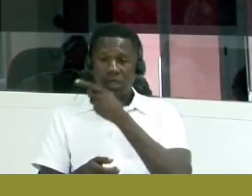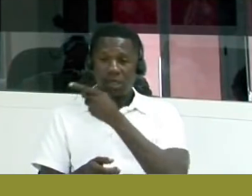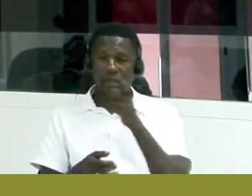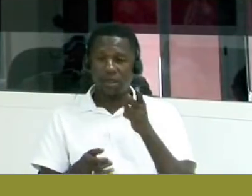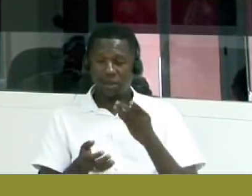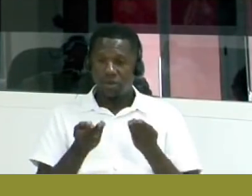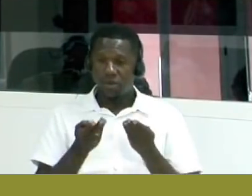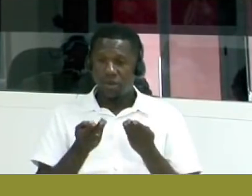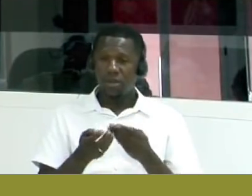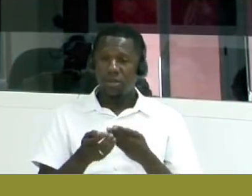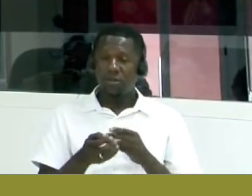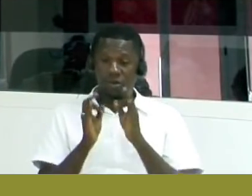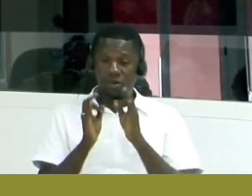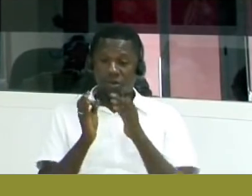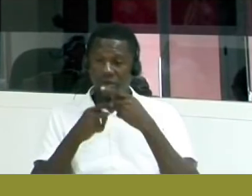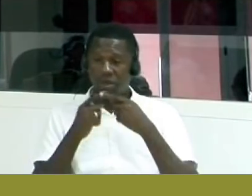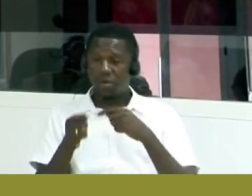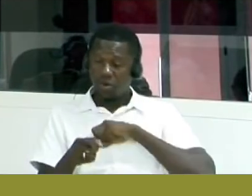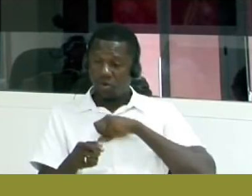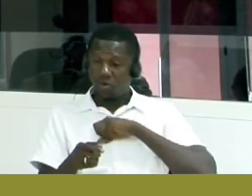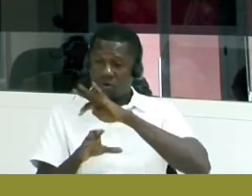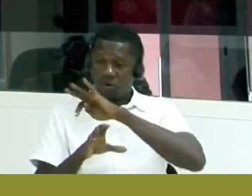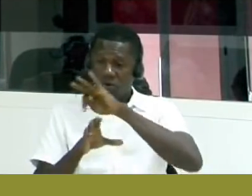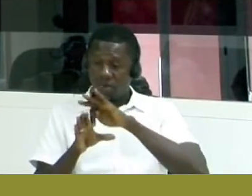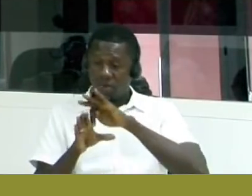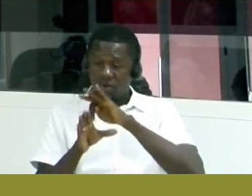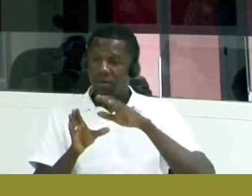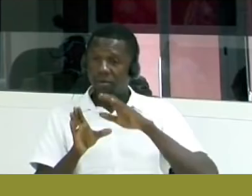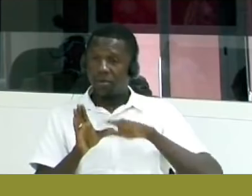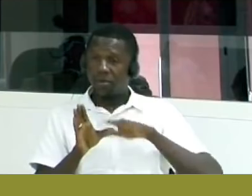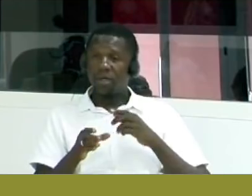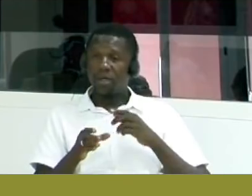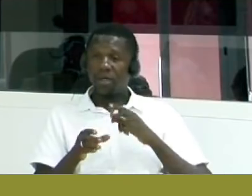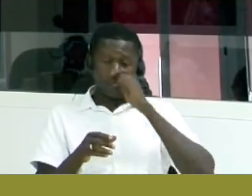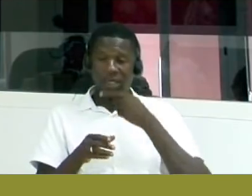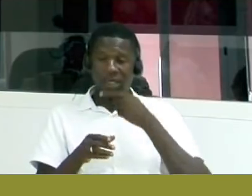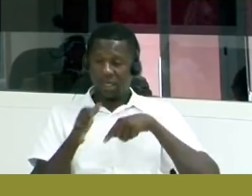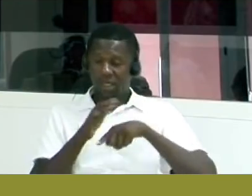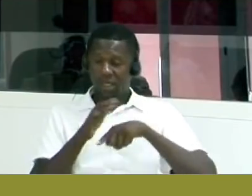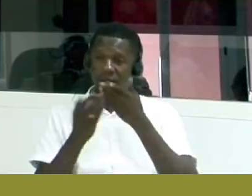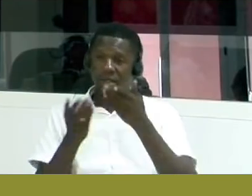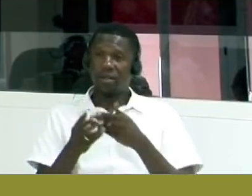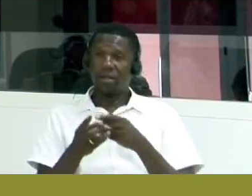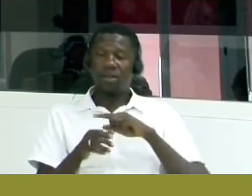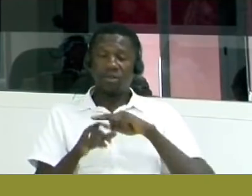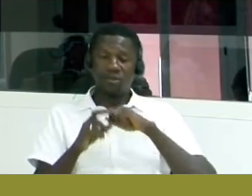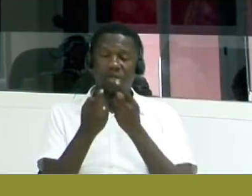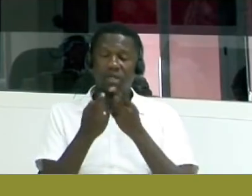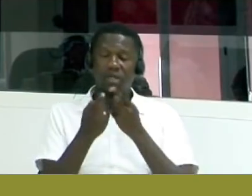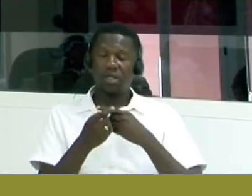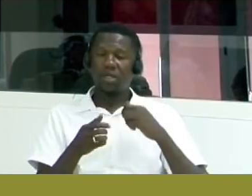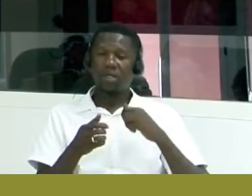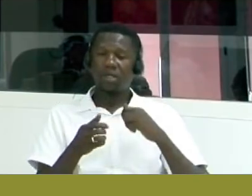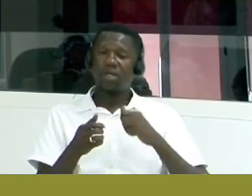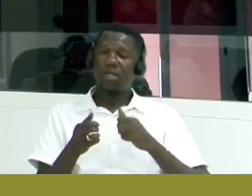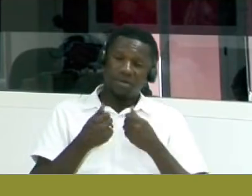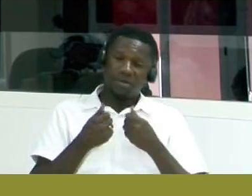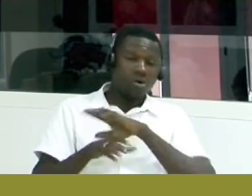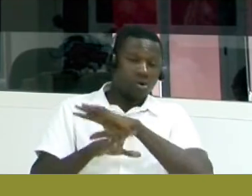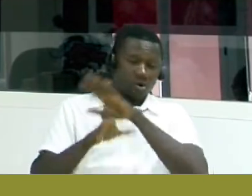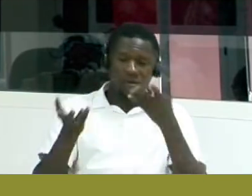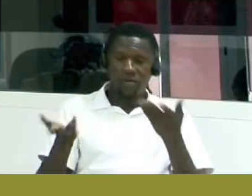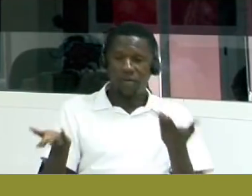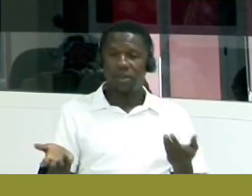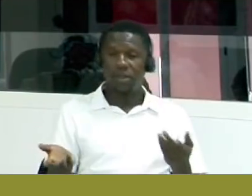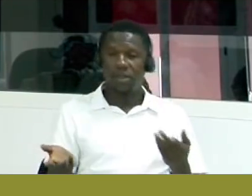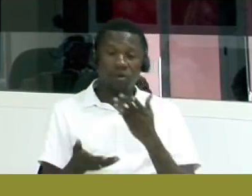even my own relative died in that thing. That may very well be the case. Yes. This is something that has affected all of us. So that's why I